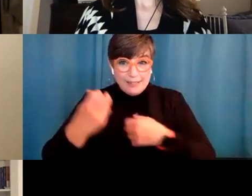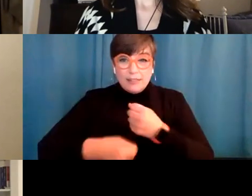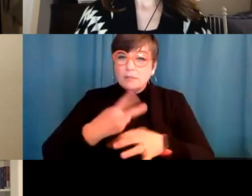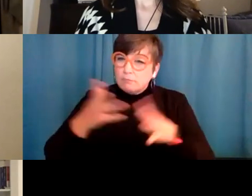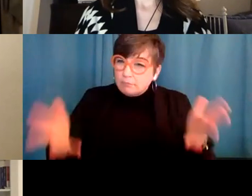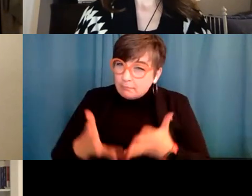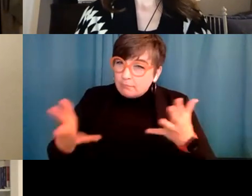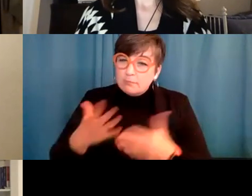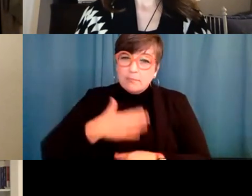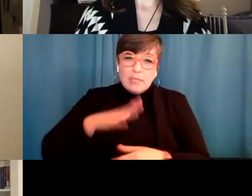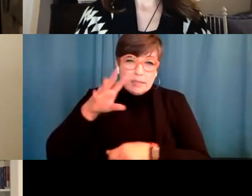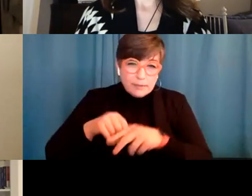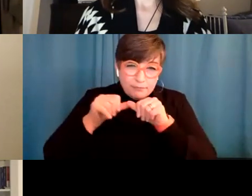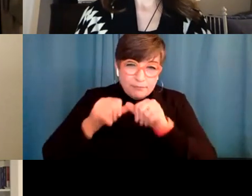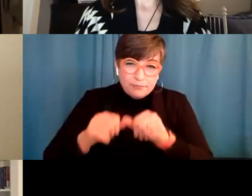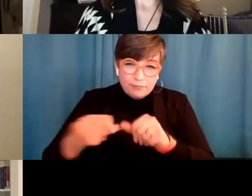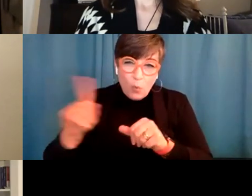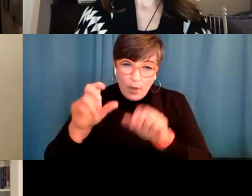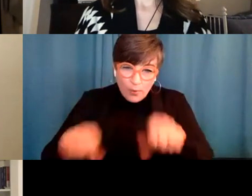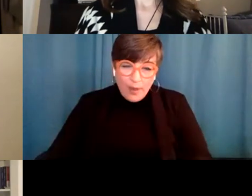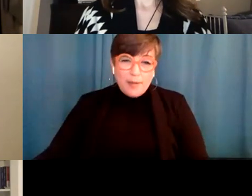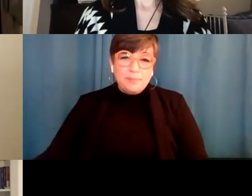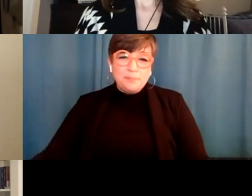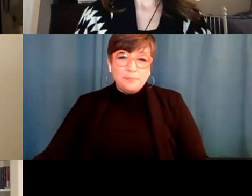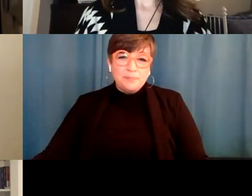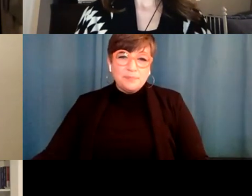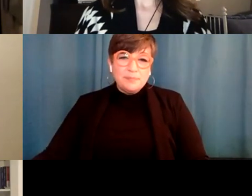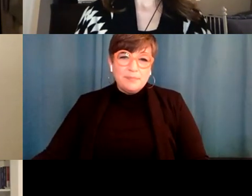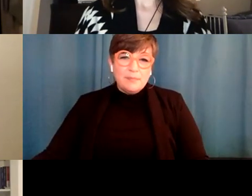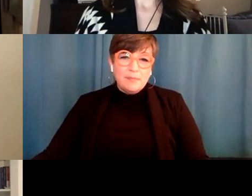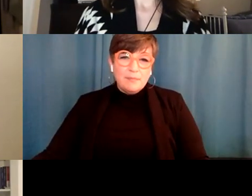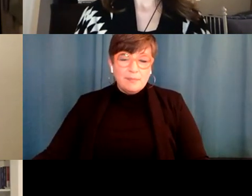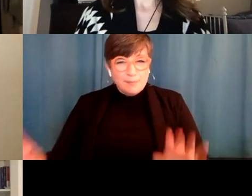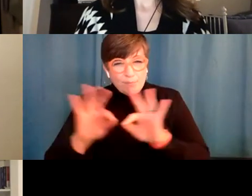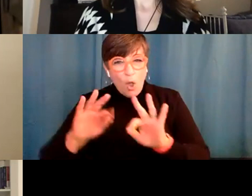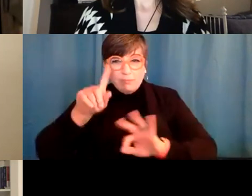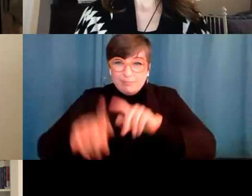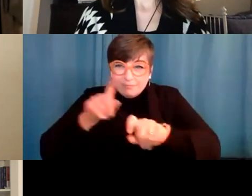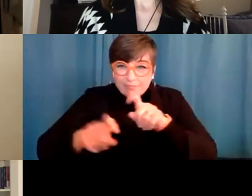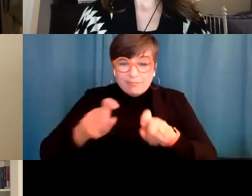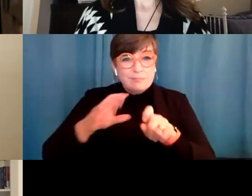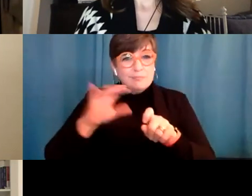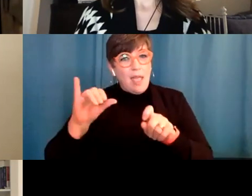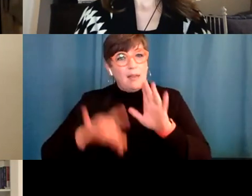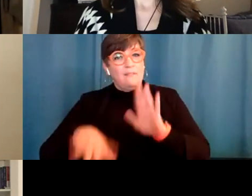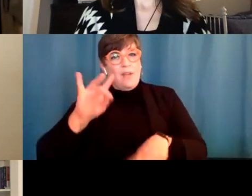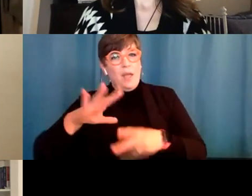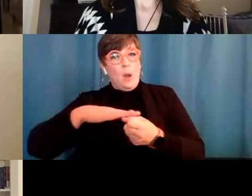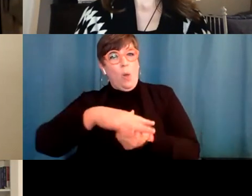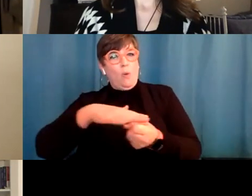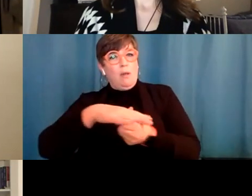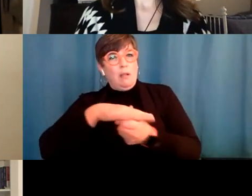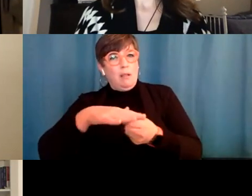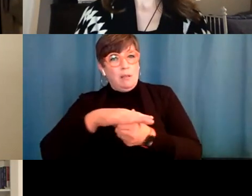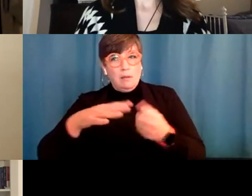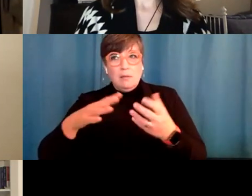get involved where you can get involved in asking big questions, but also finding local answers where we